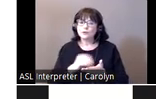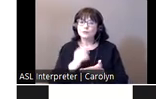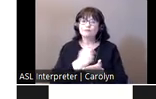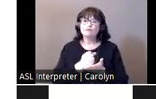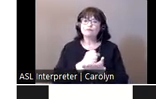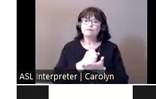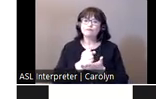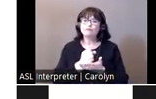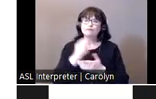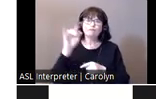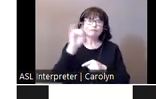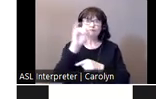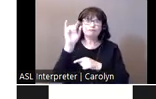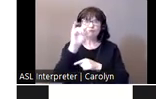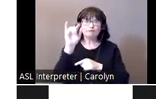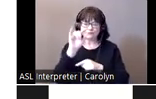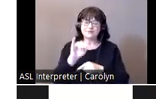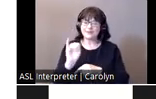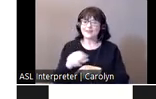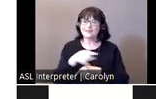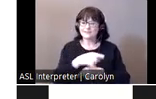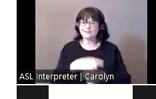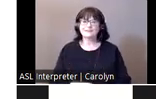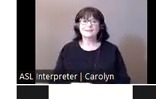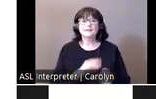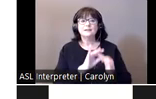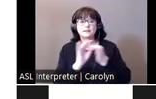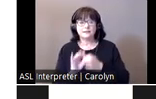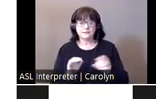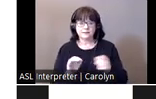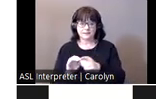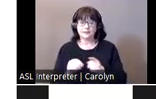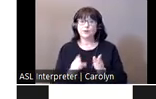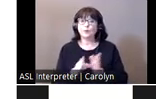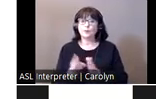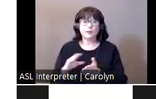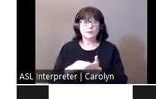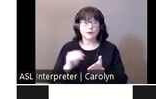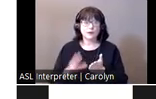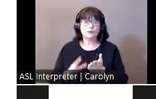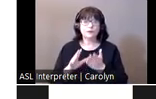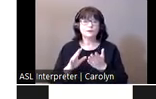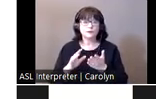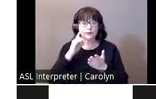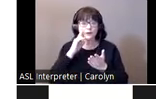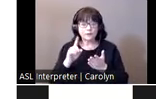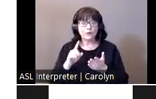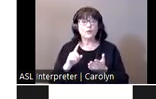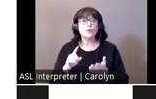And of course, linked to industry, prepares learners to challenge the Transport Canada basic or advanced drone operator